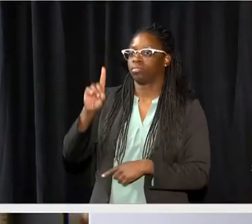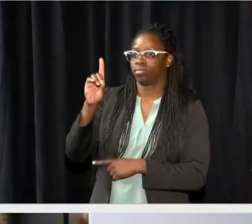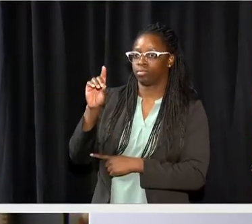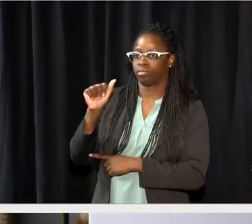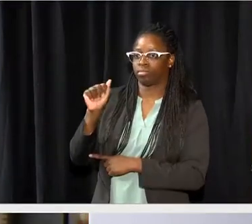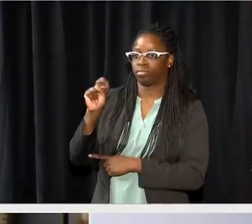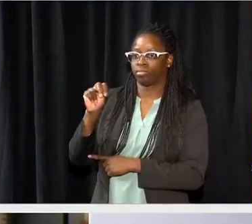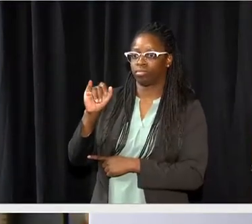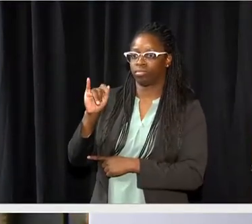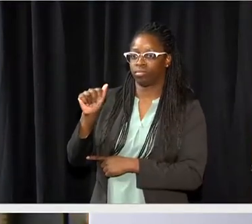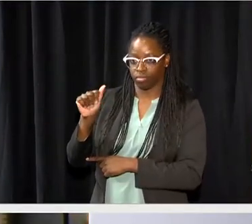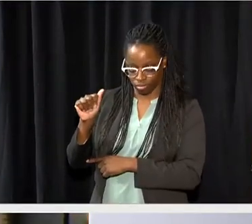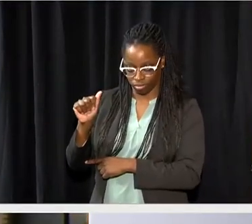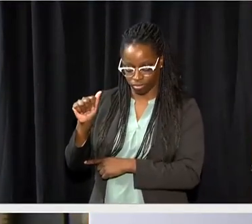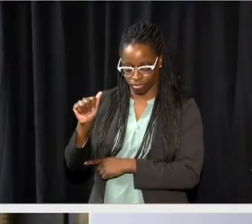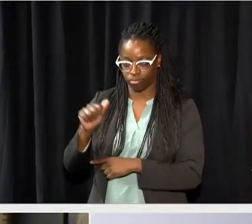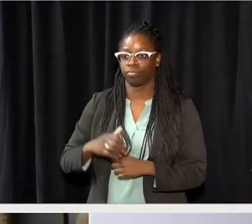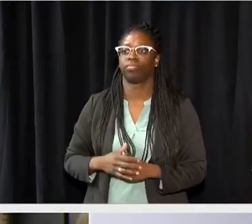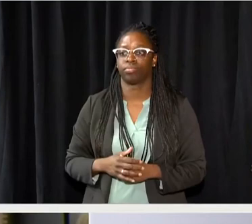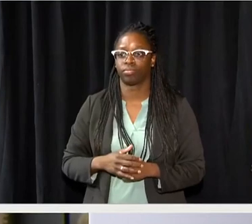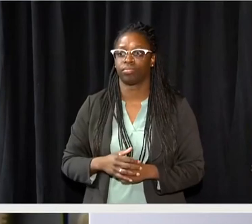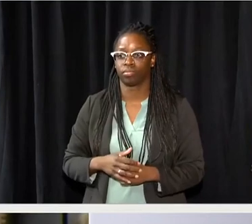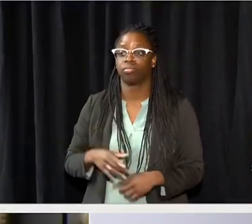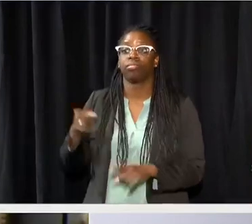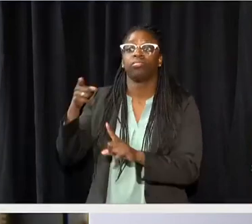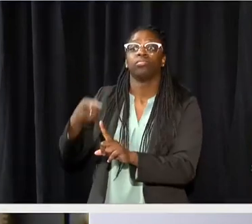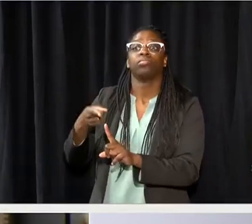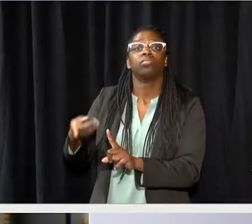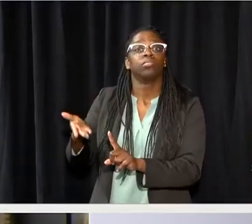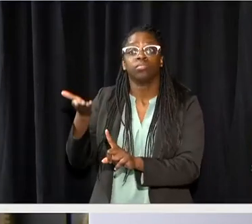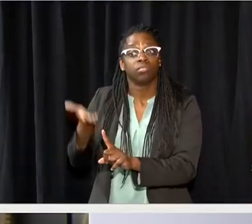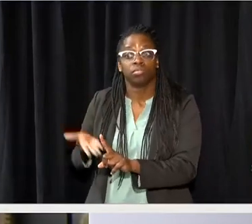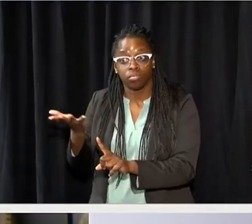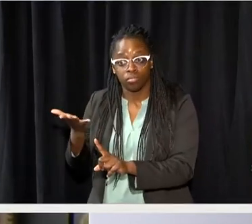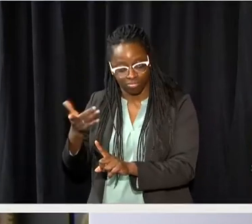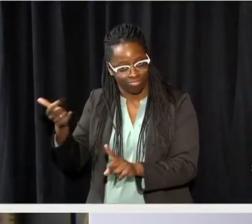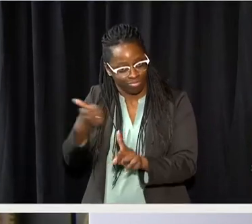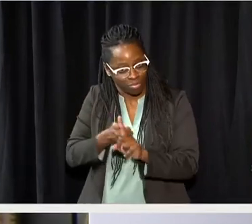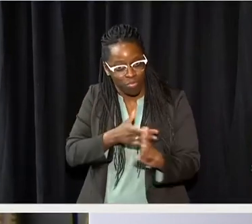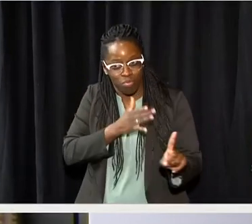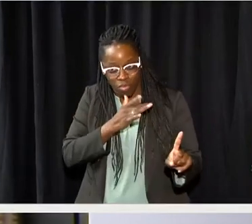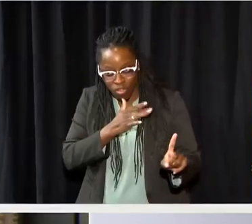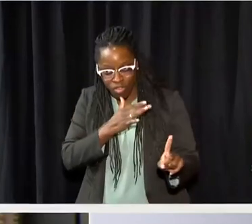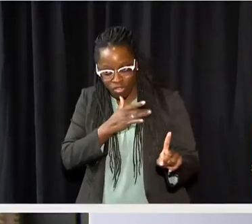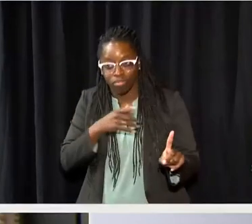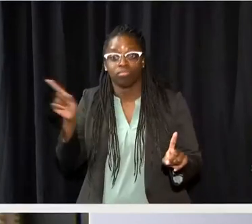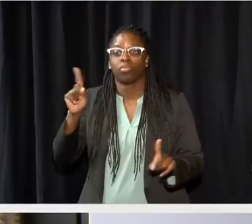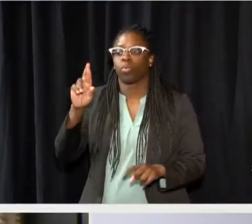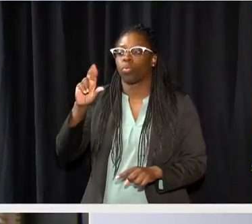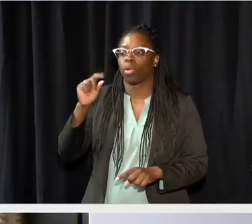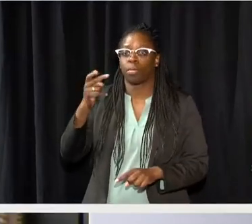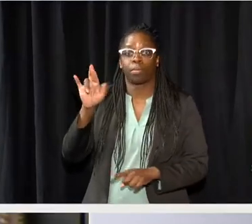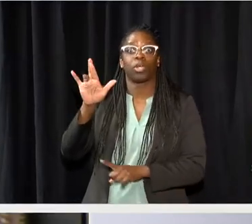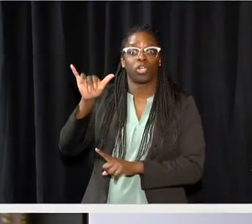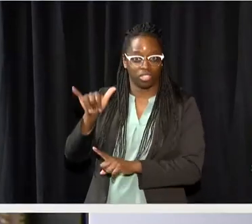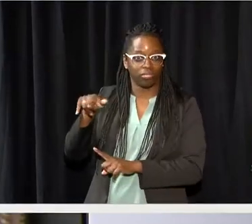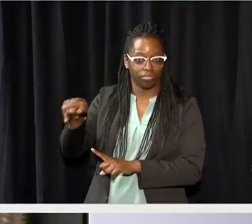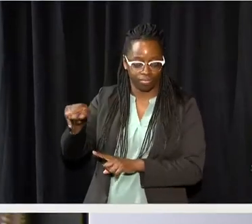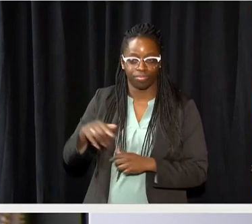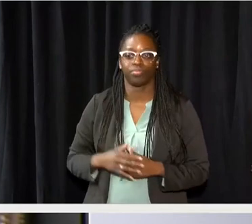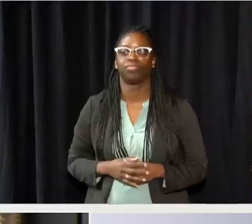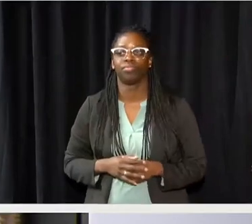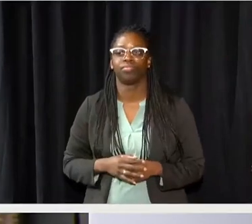Also with us tonight is Danita Menz. Now, Danita is a mom from Roxbury. She was